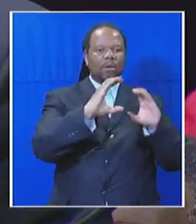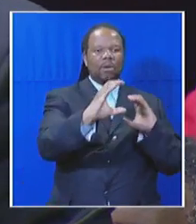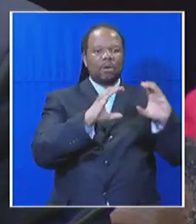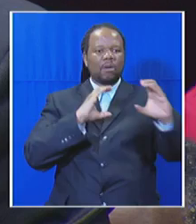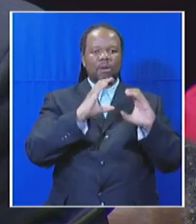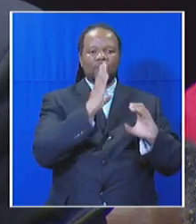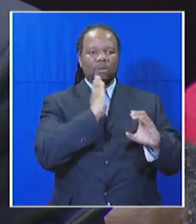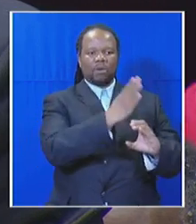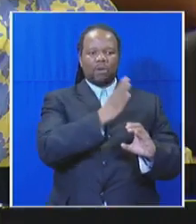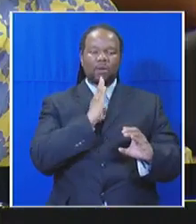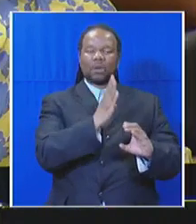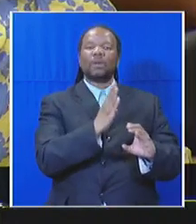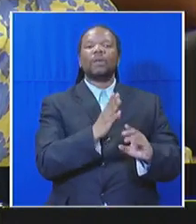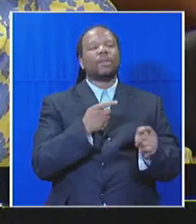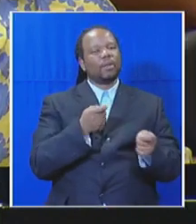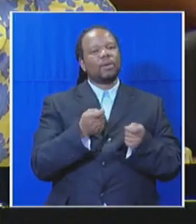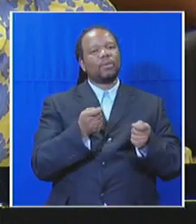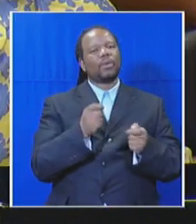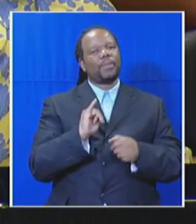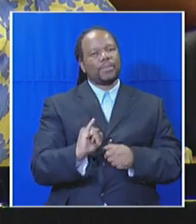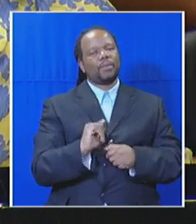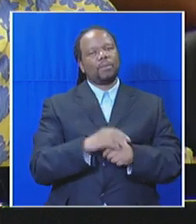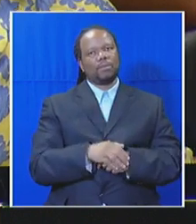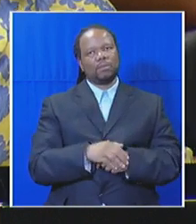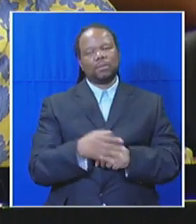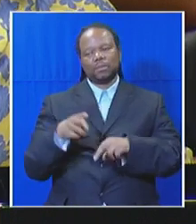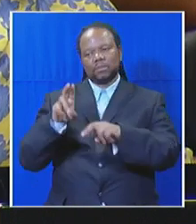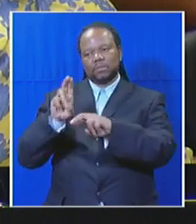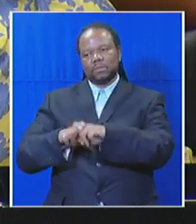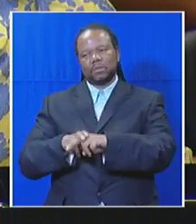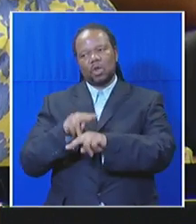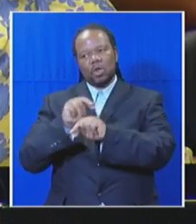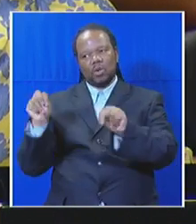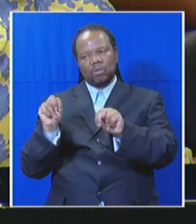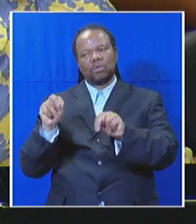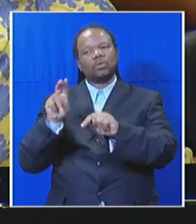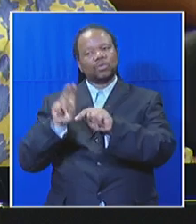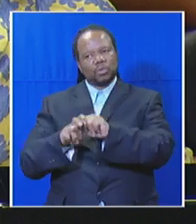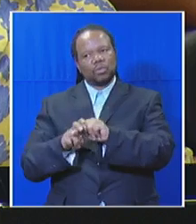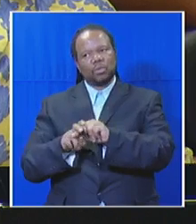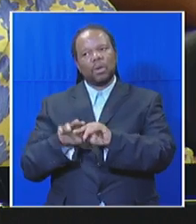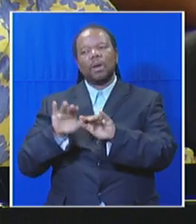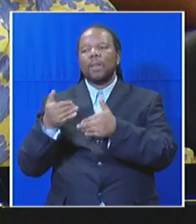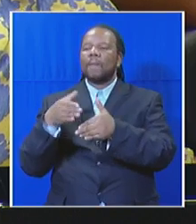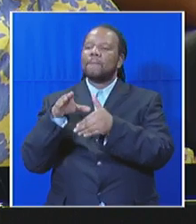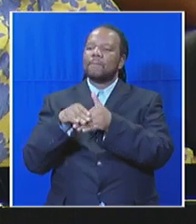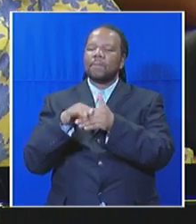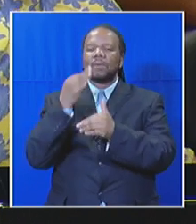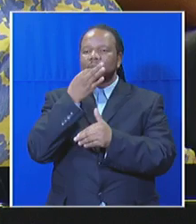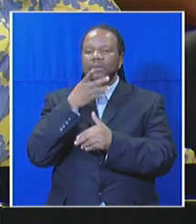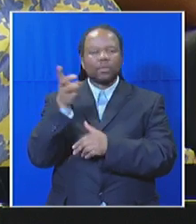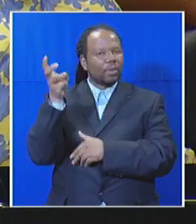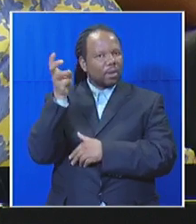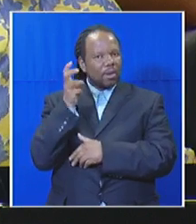No, Honorable Malema, please take your seat. We have heard what the Honorable member said. Honorable